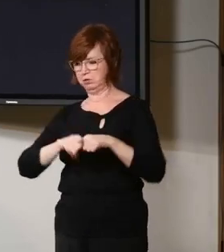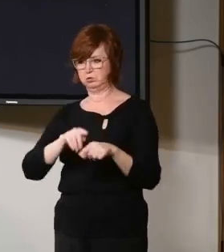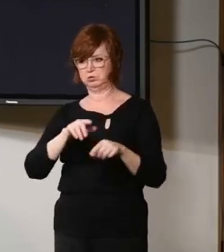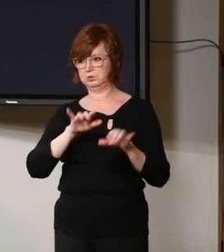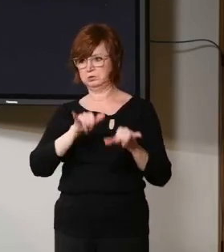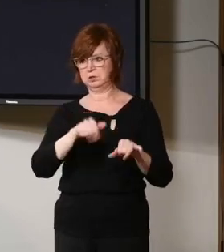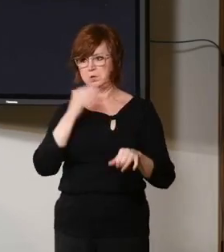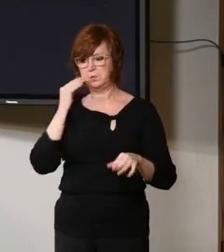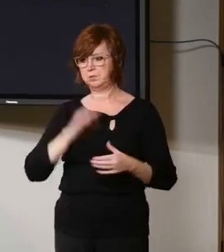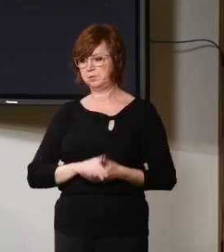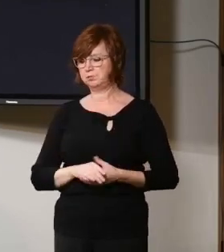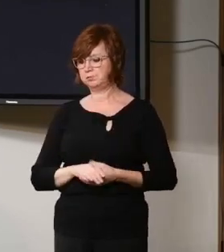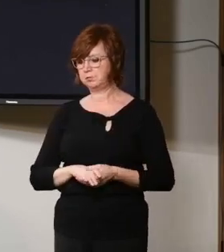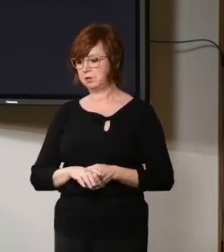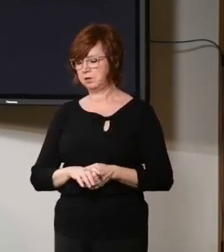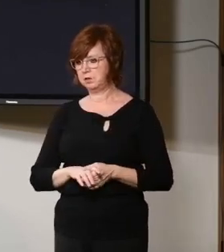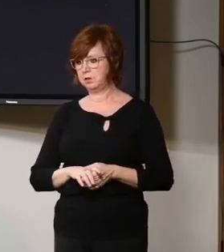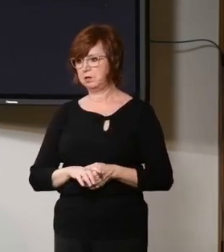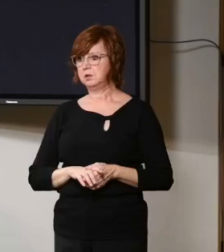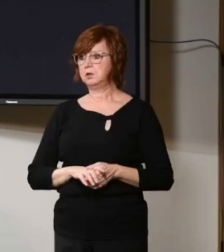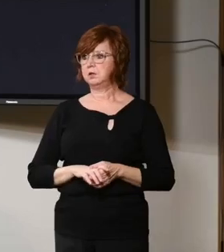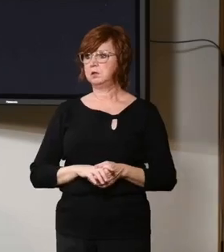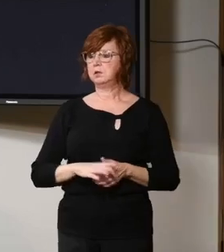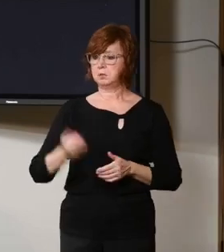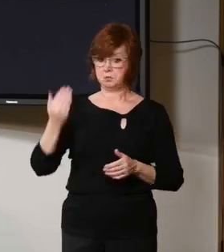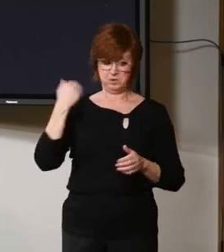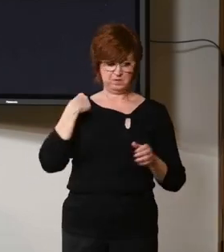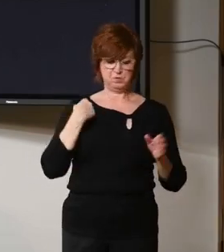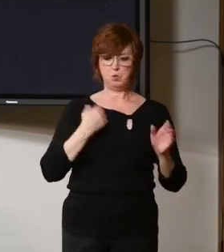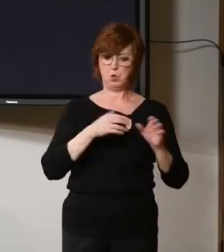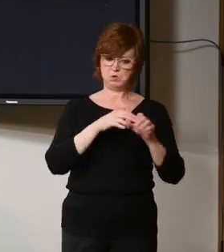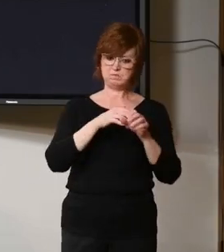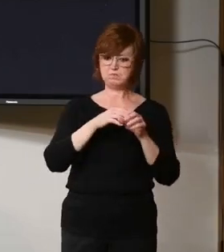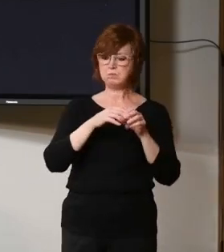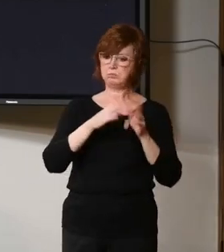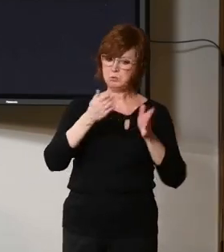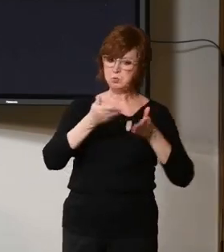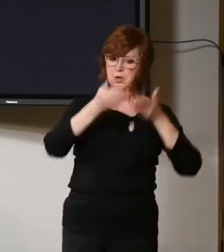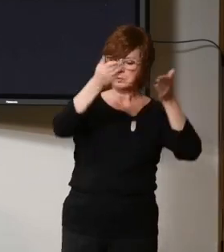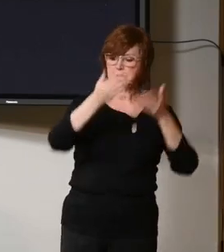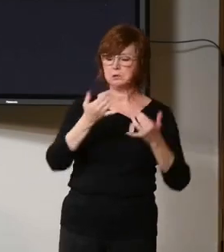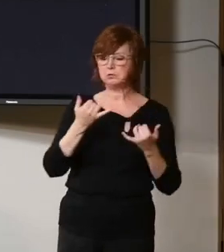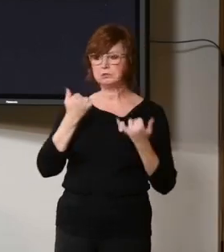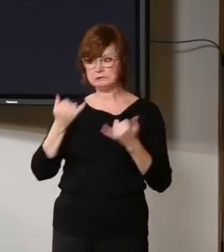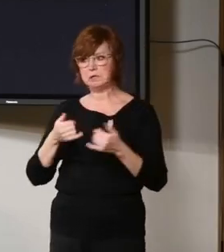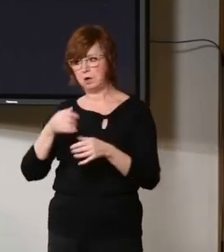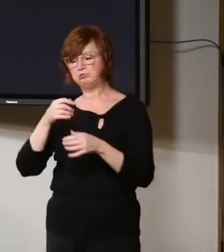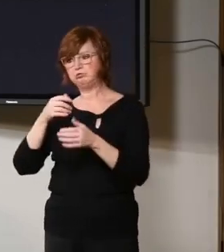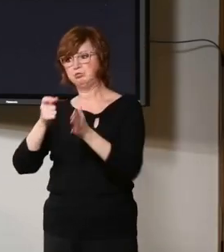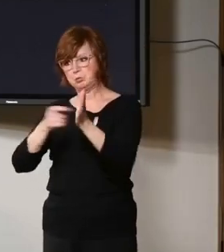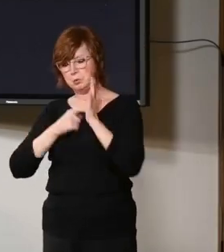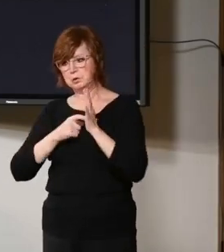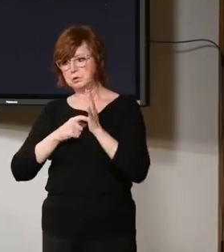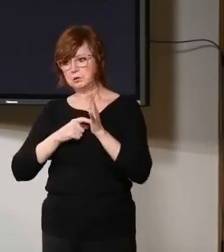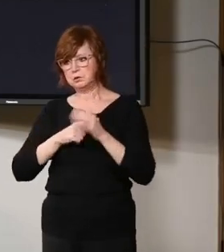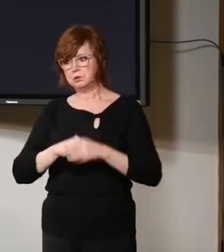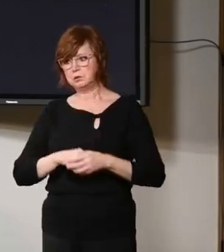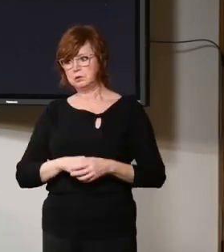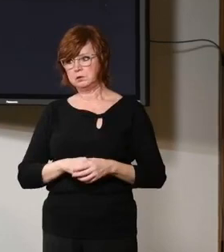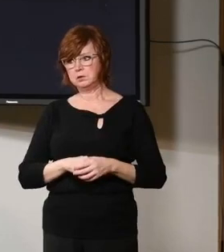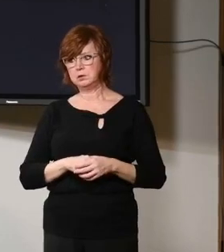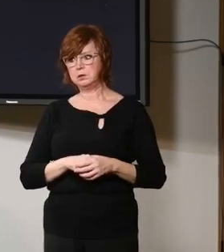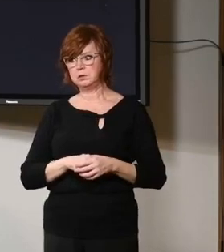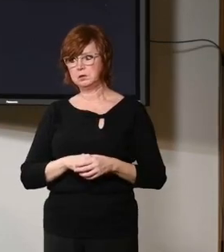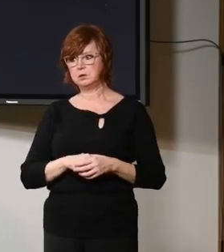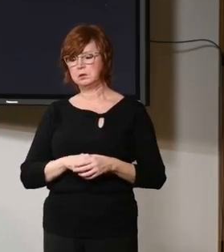returning travelers to only testing where there's fever, other symptoms, and that will now give the space to test people as a